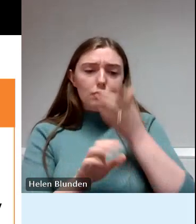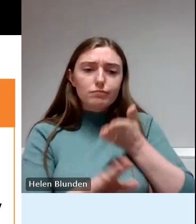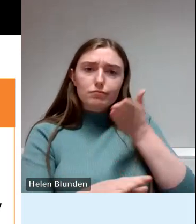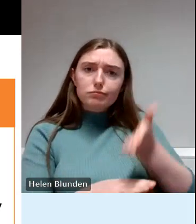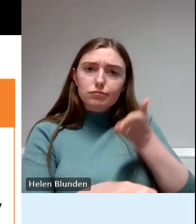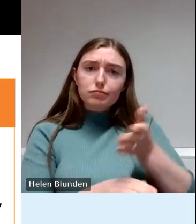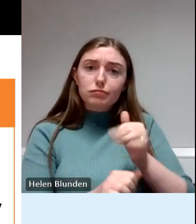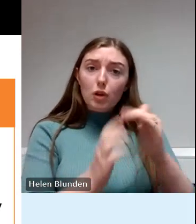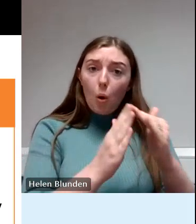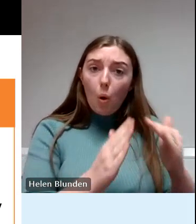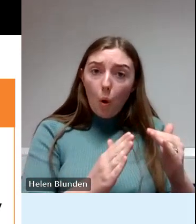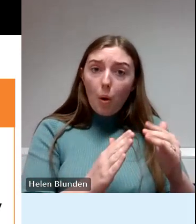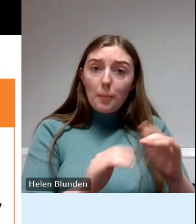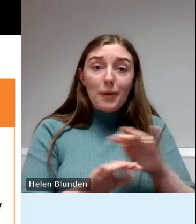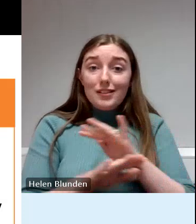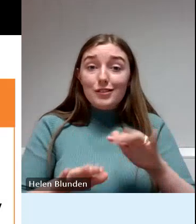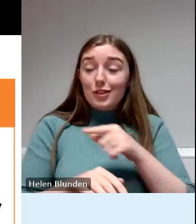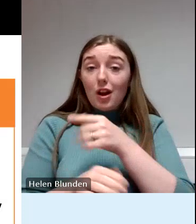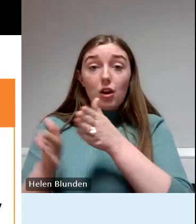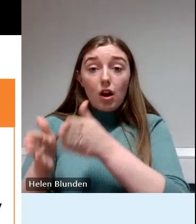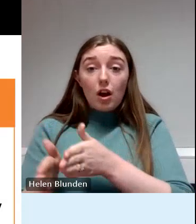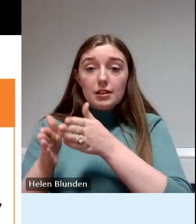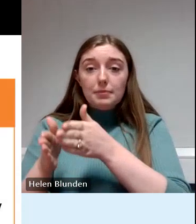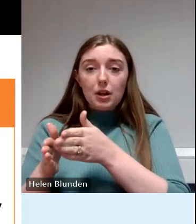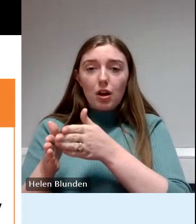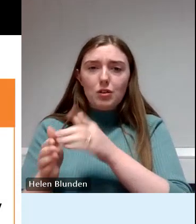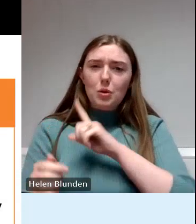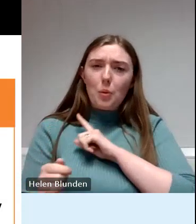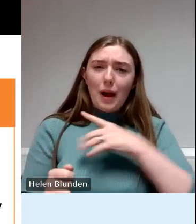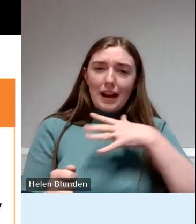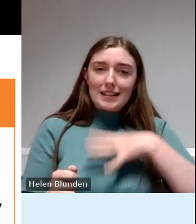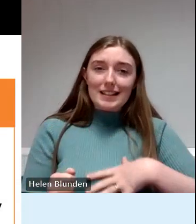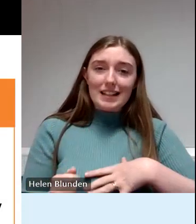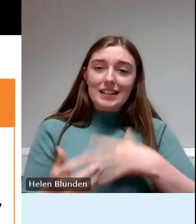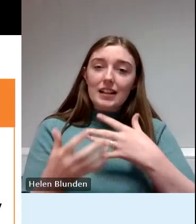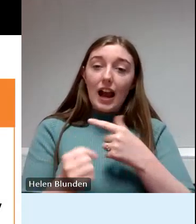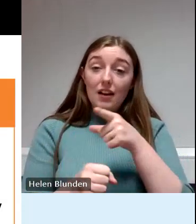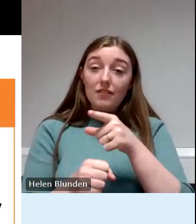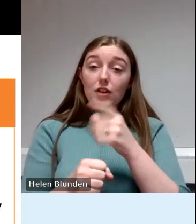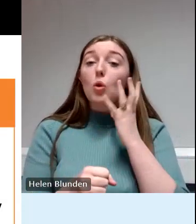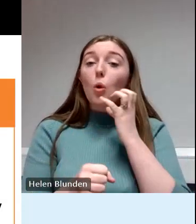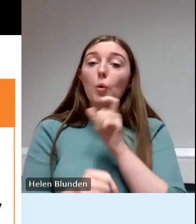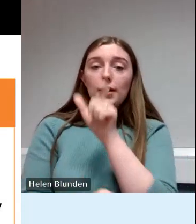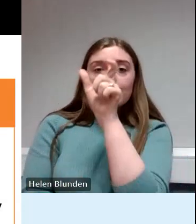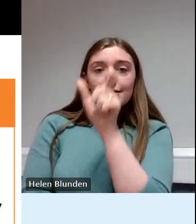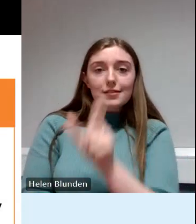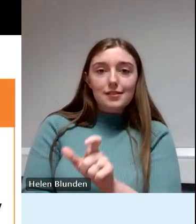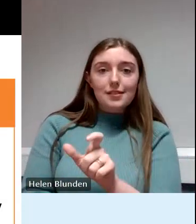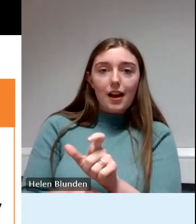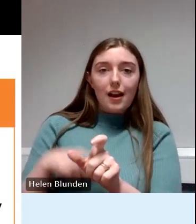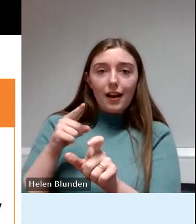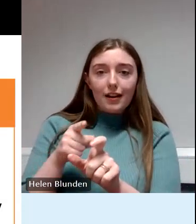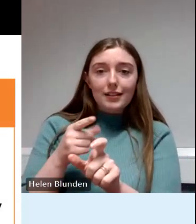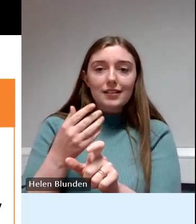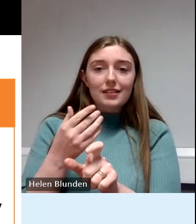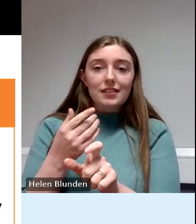slide in terms of they reduce the need for hospital admissions, or they can reduce the length of stay of a hospital